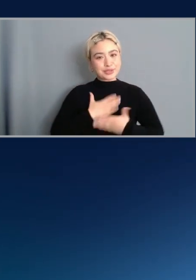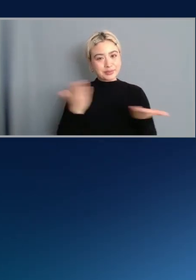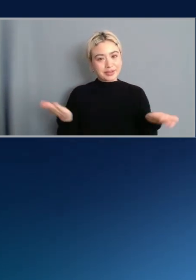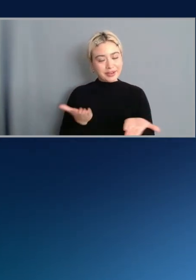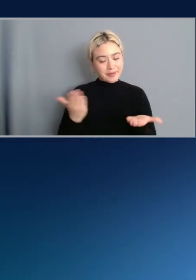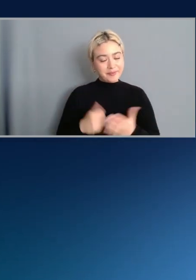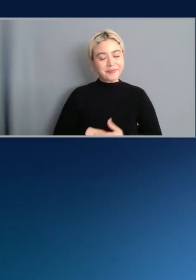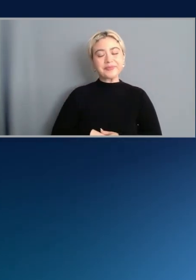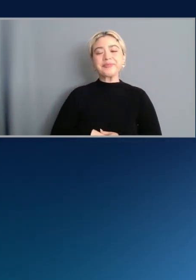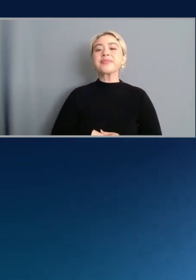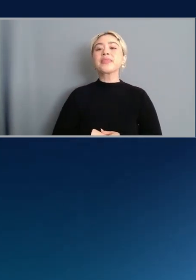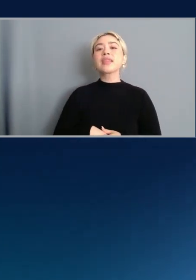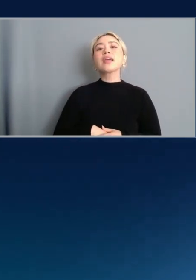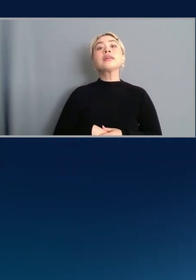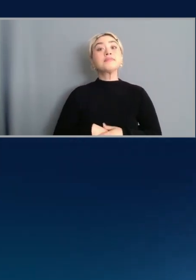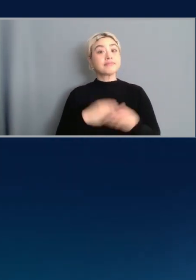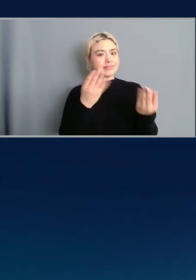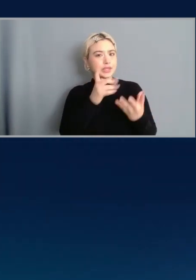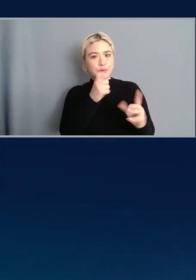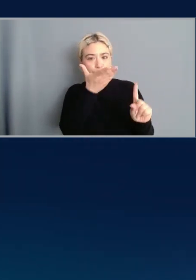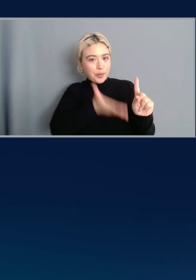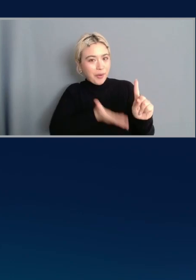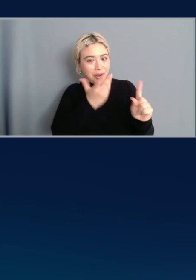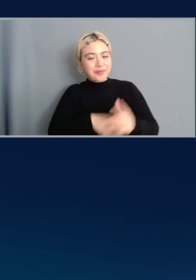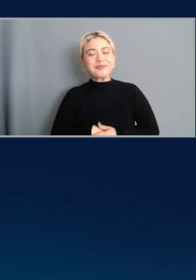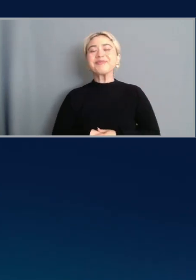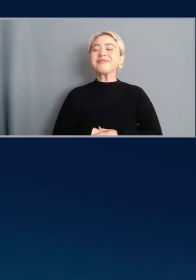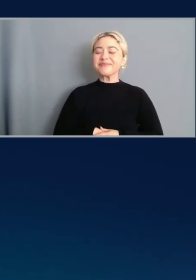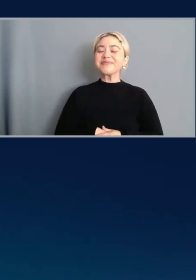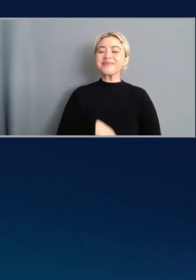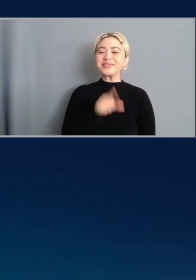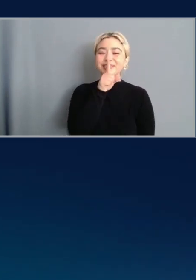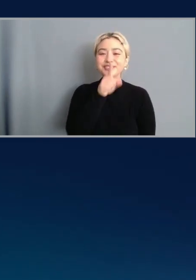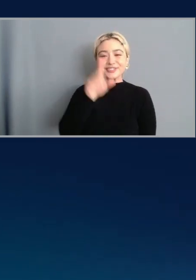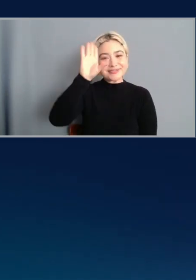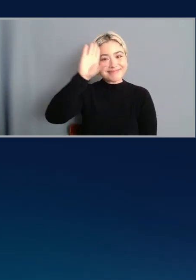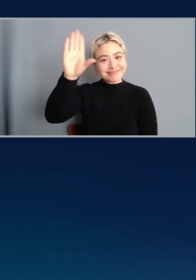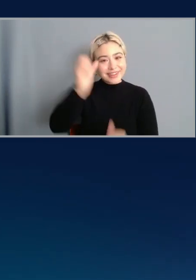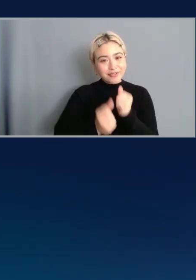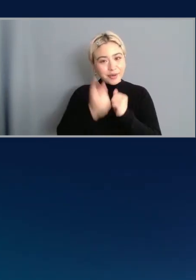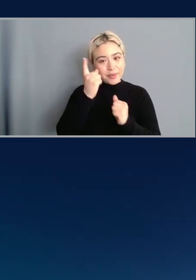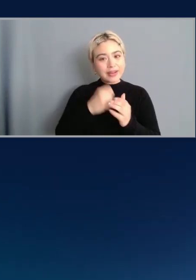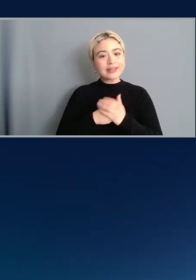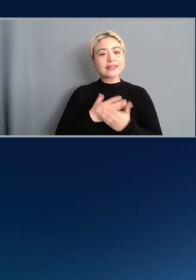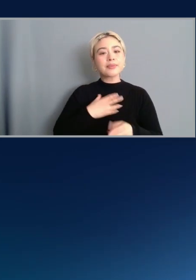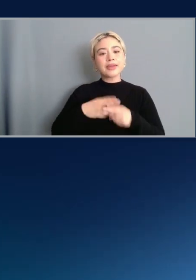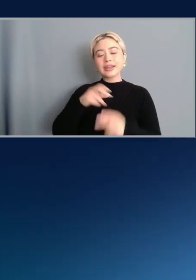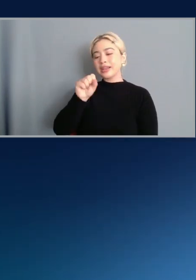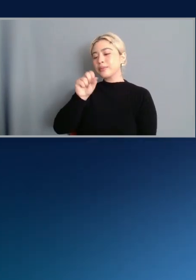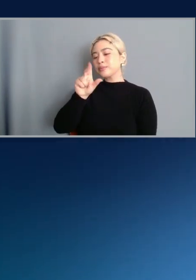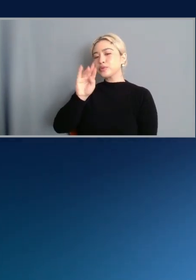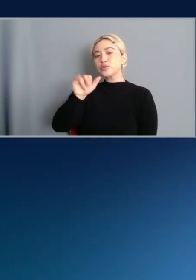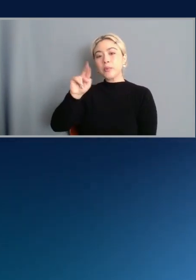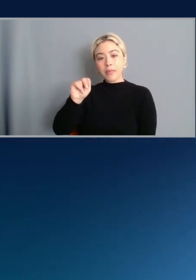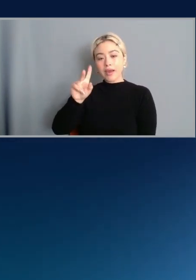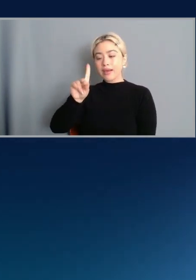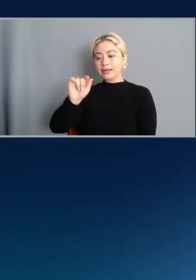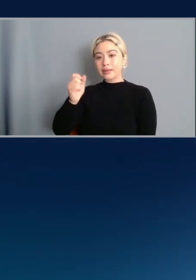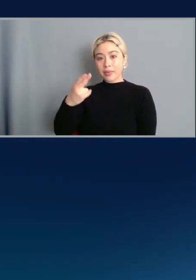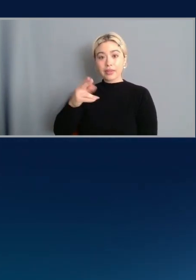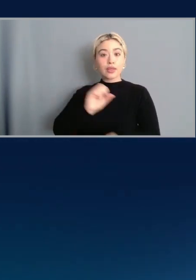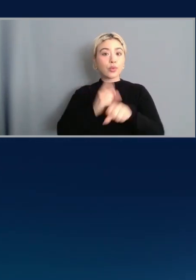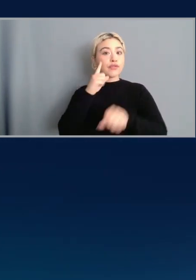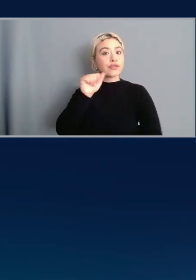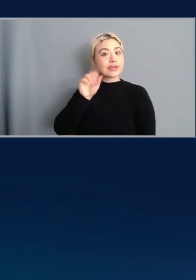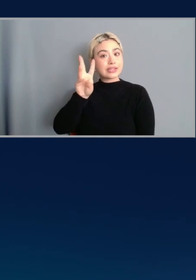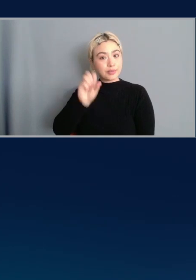So Suman, tell us who you are. Sure. Hello, everyone. My name is Suman Devnath. I work for AWS with the developer